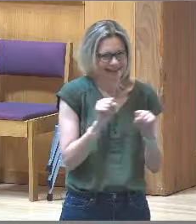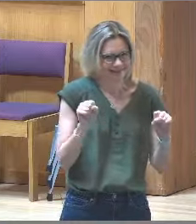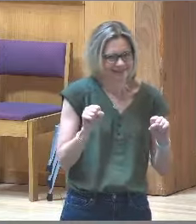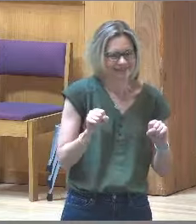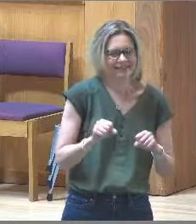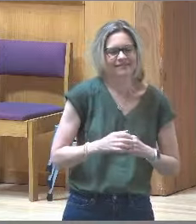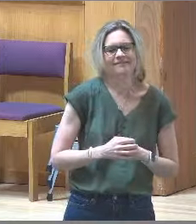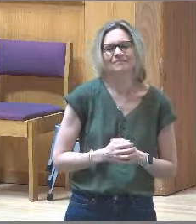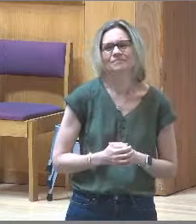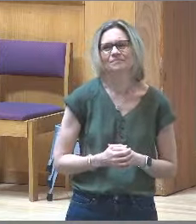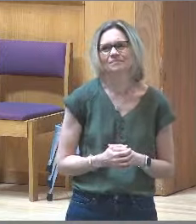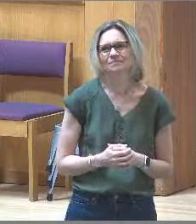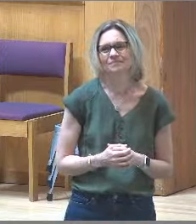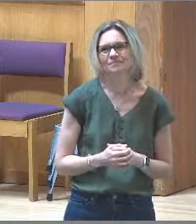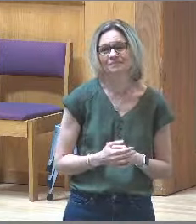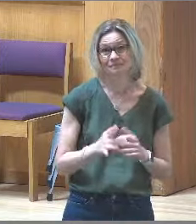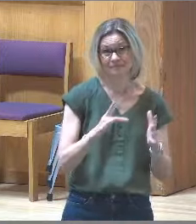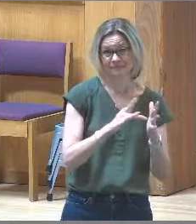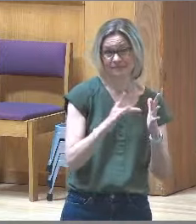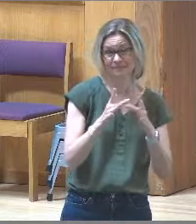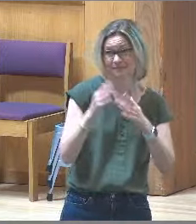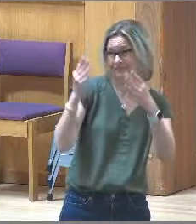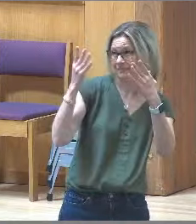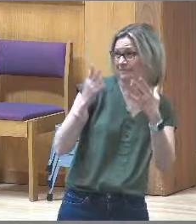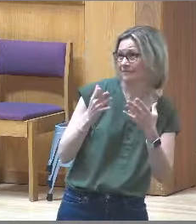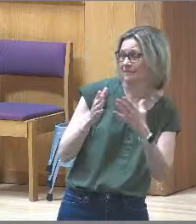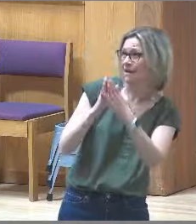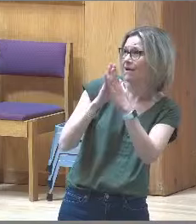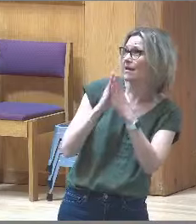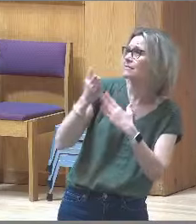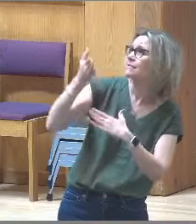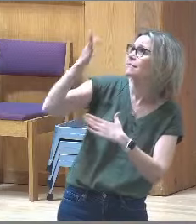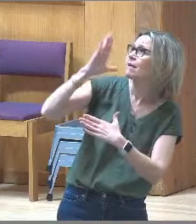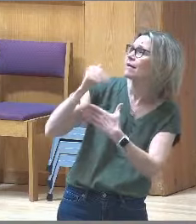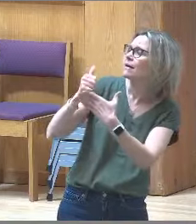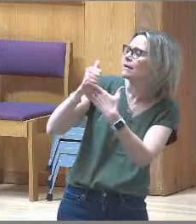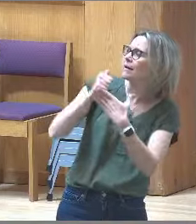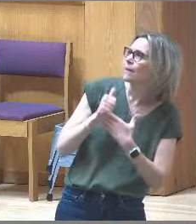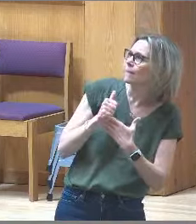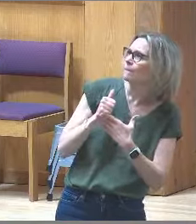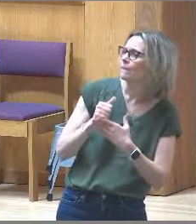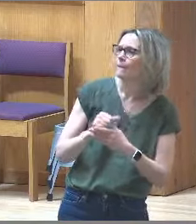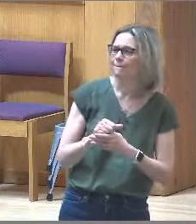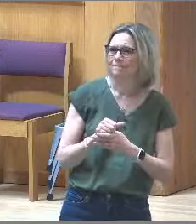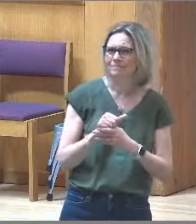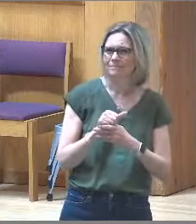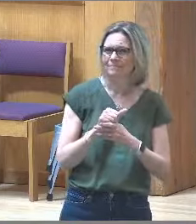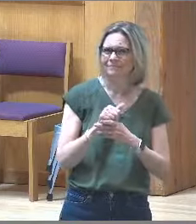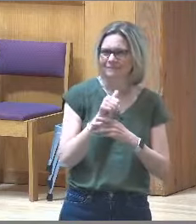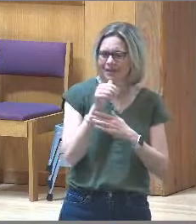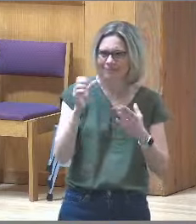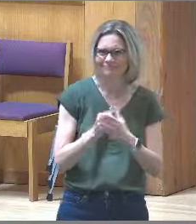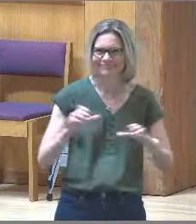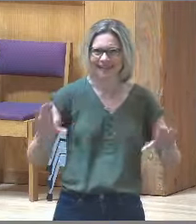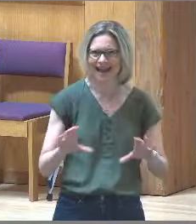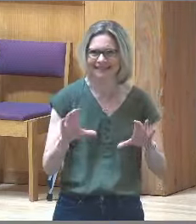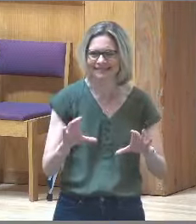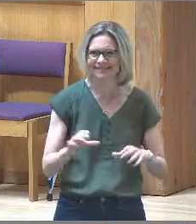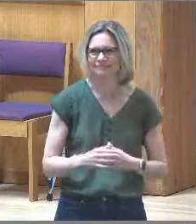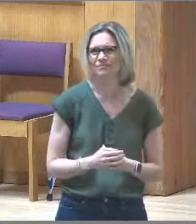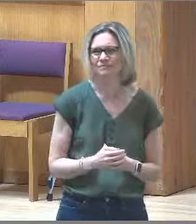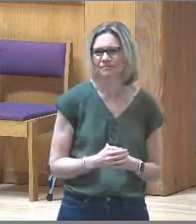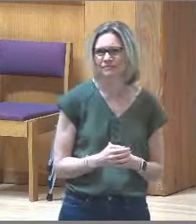for others. And Jesus tells us we need to ask God to help us not to act like that. So do you